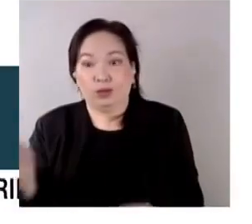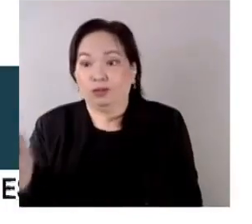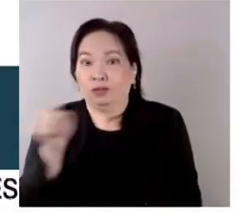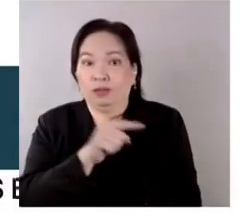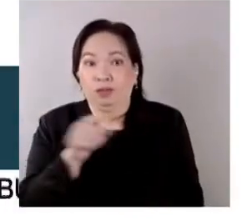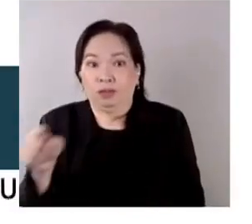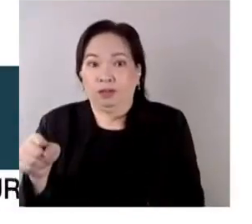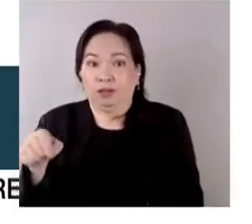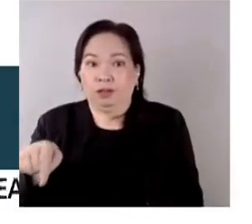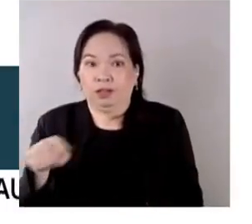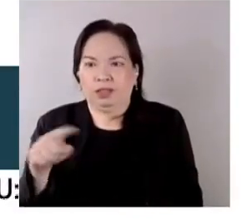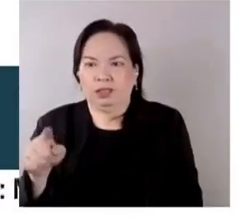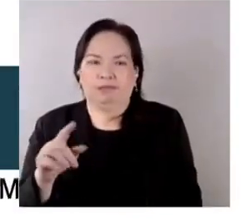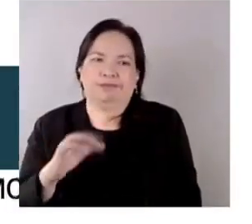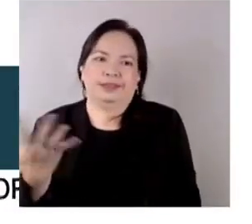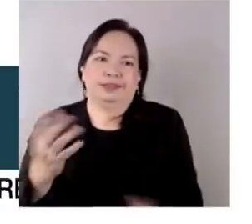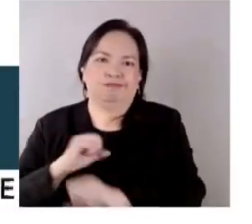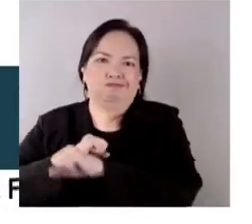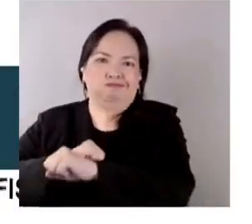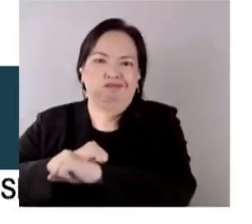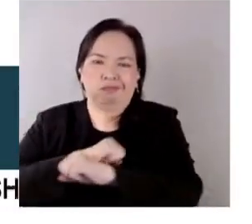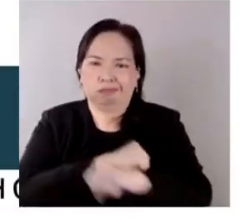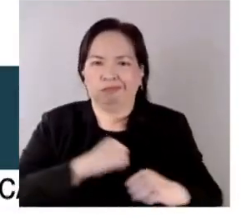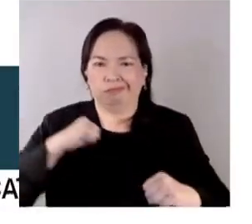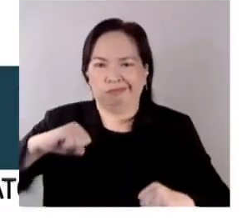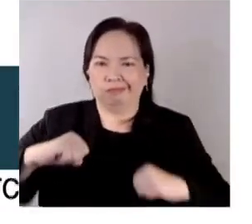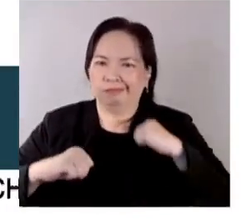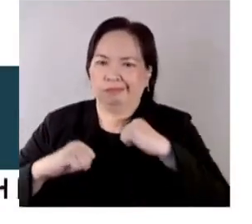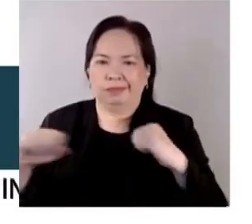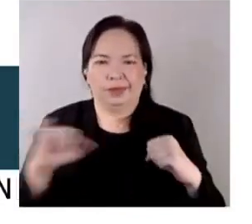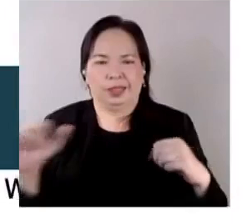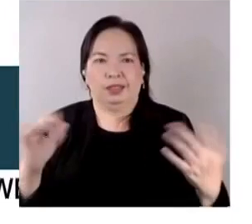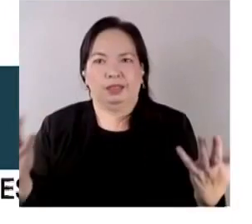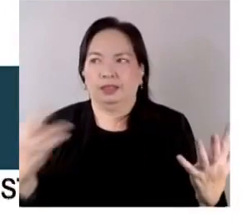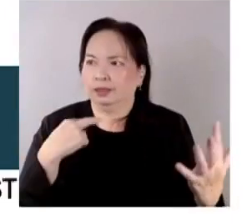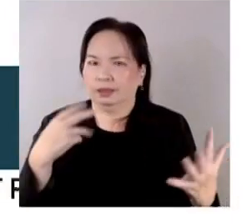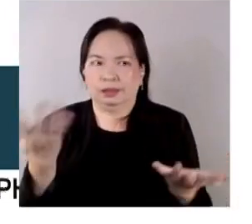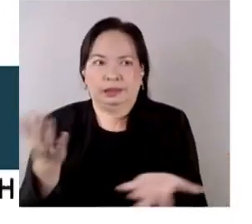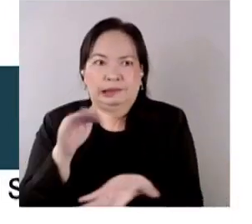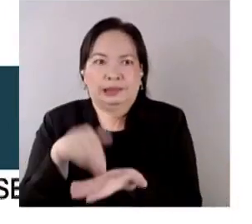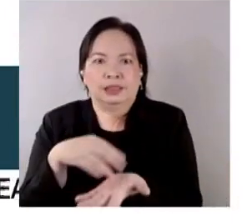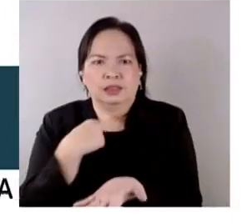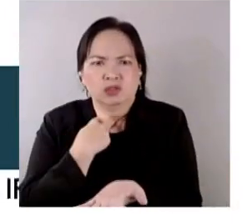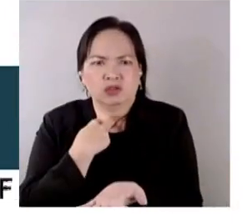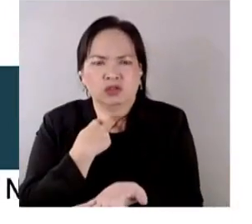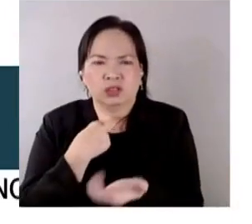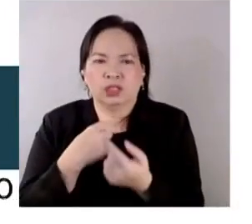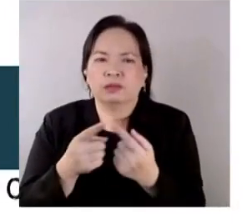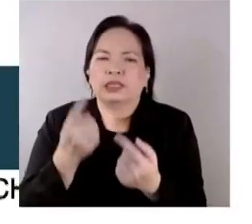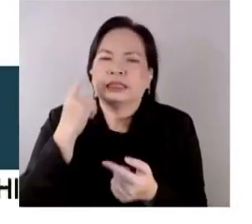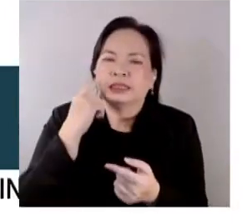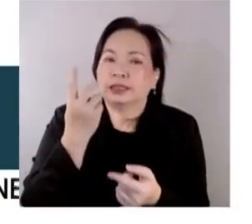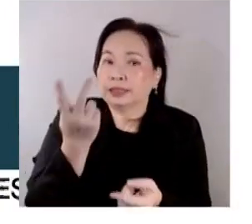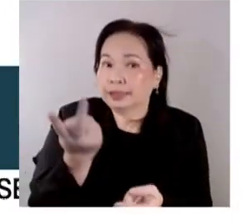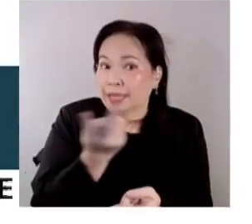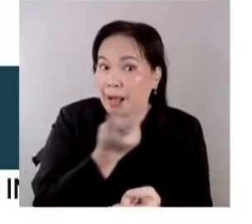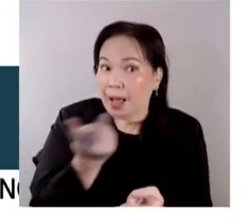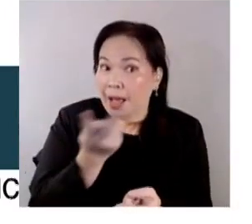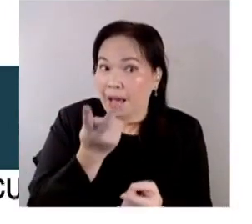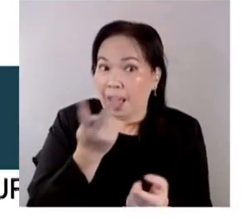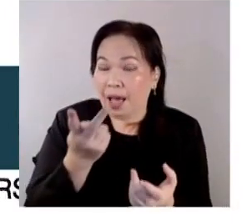immovable object. Exactly. So even if they're successful in toning down the